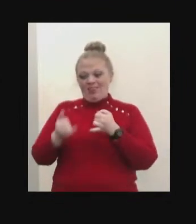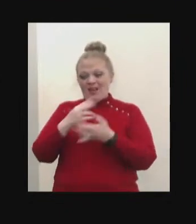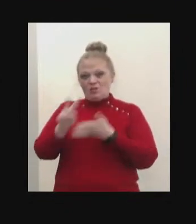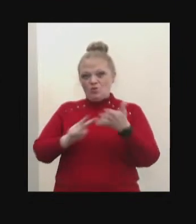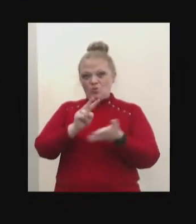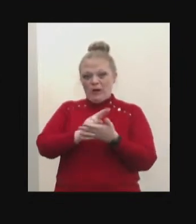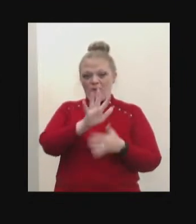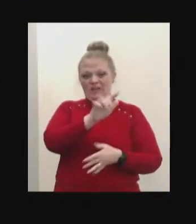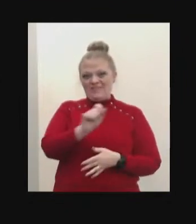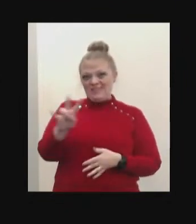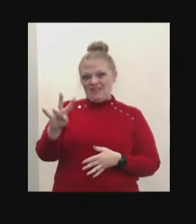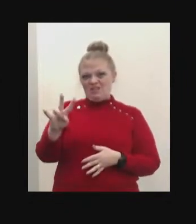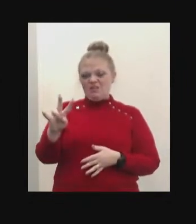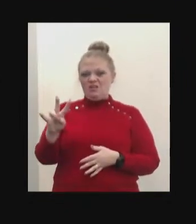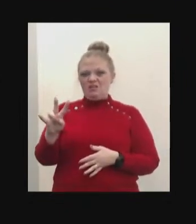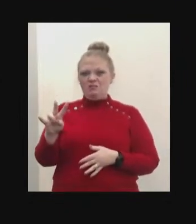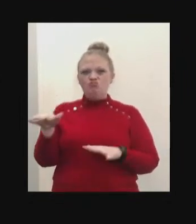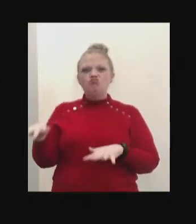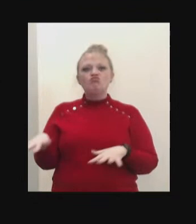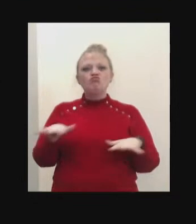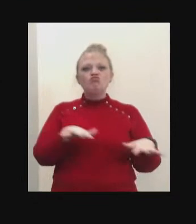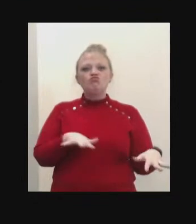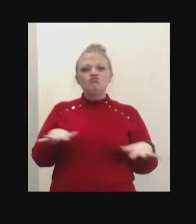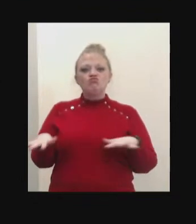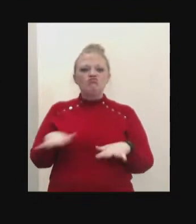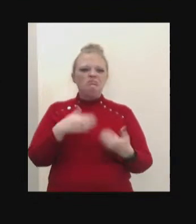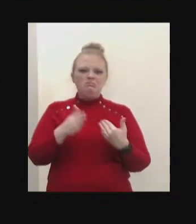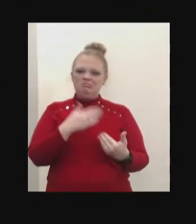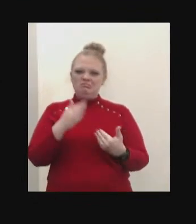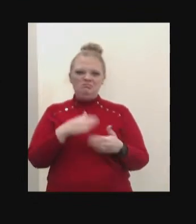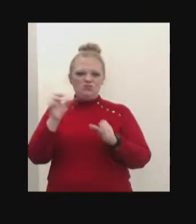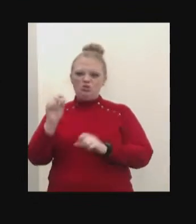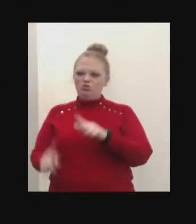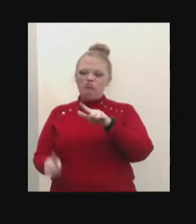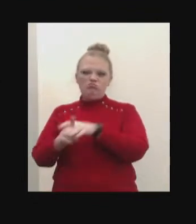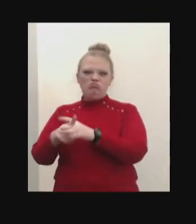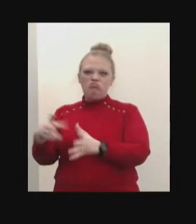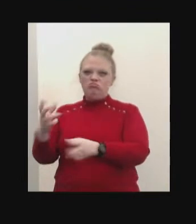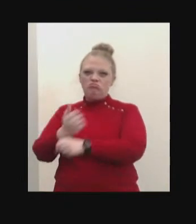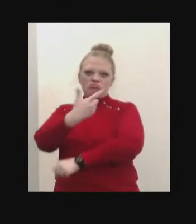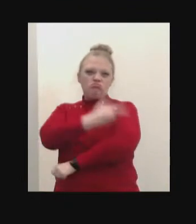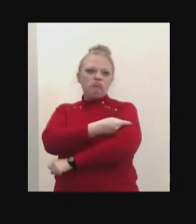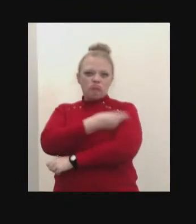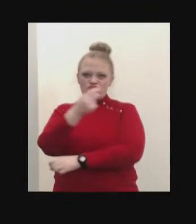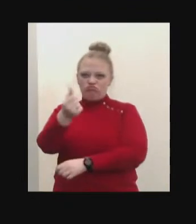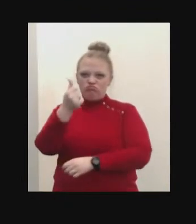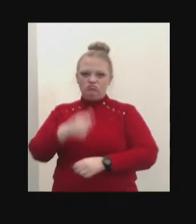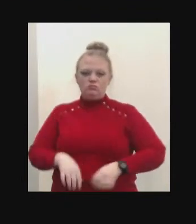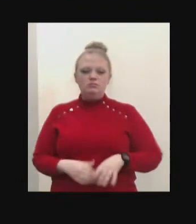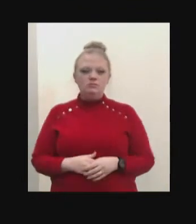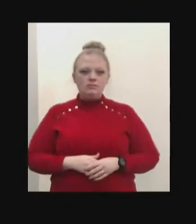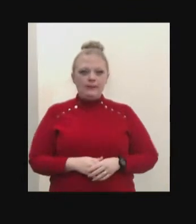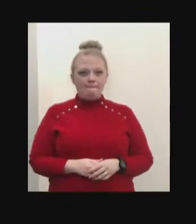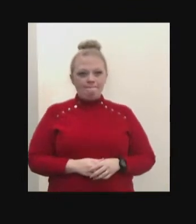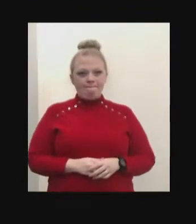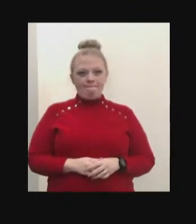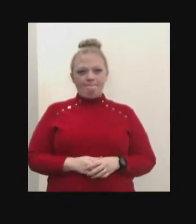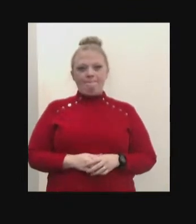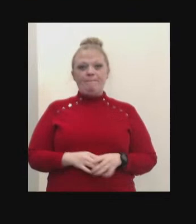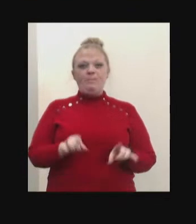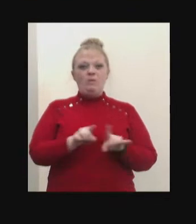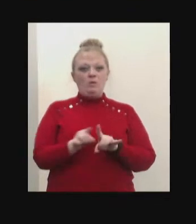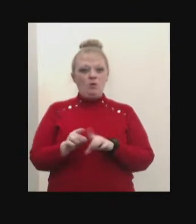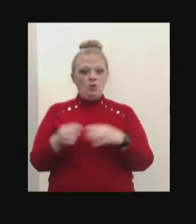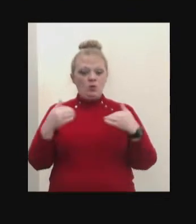are not very busy, and it's really easy for people to walk in and get a vaccine dose right away. So we also have some